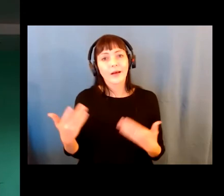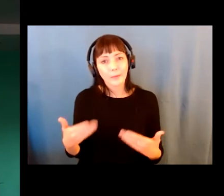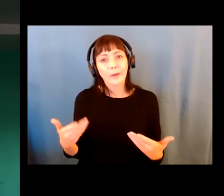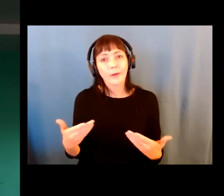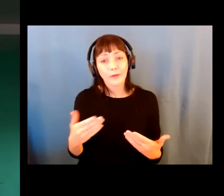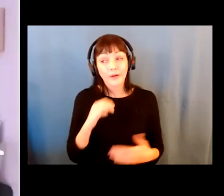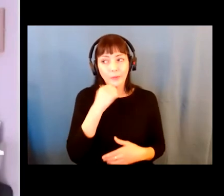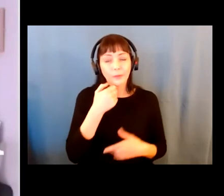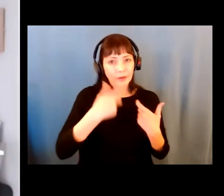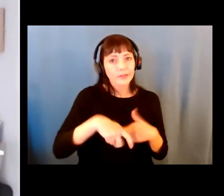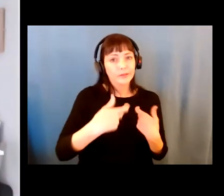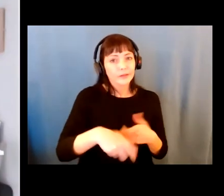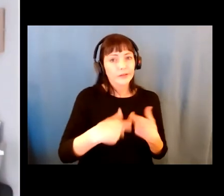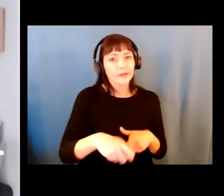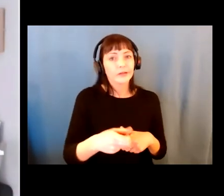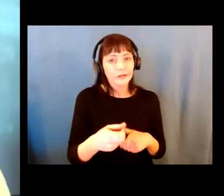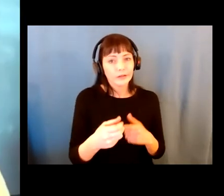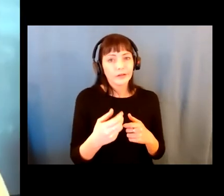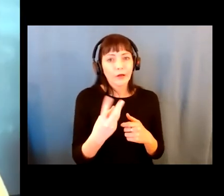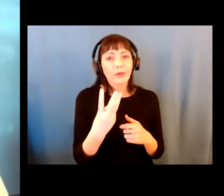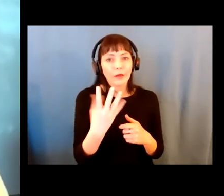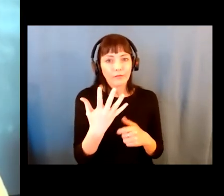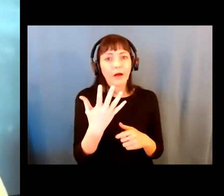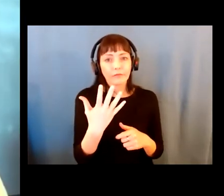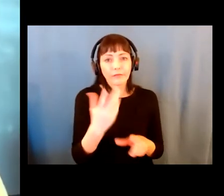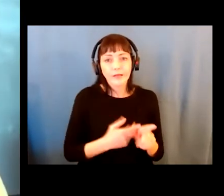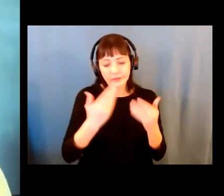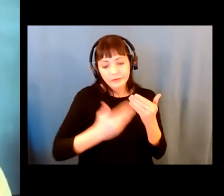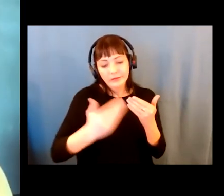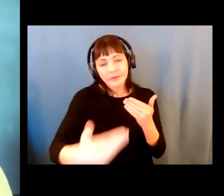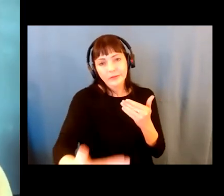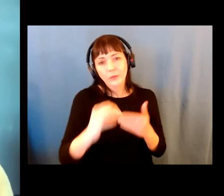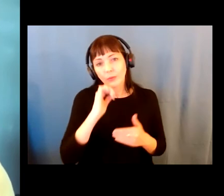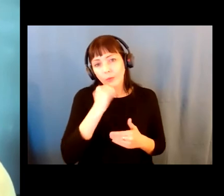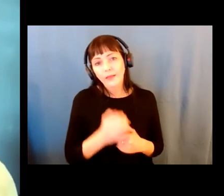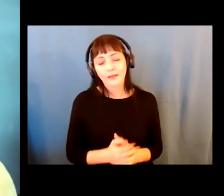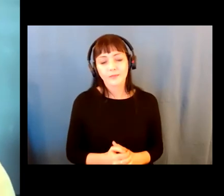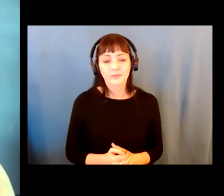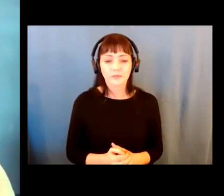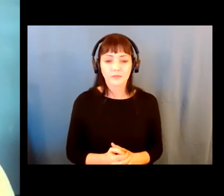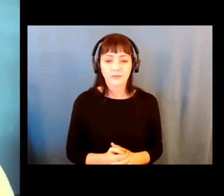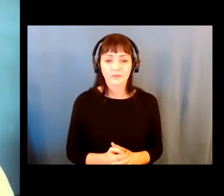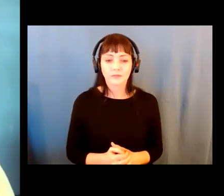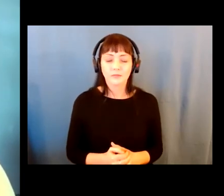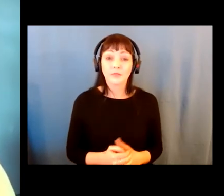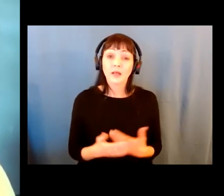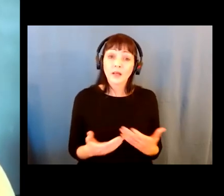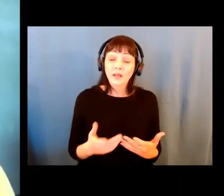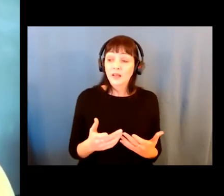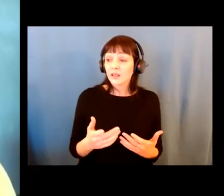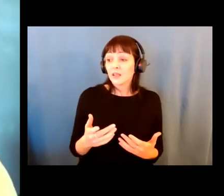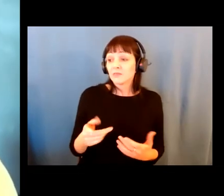next 35. Yeah. Chris, you were going to say something. I think because people don't experience